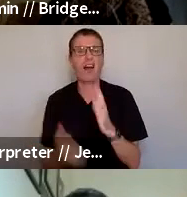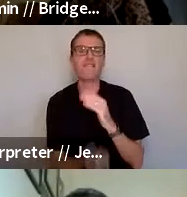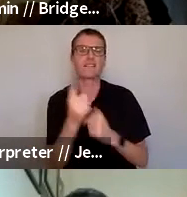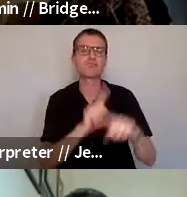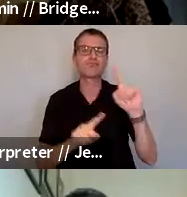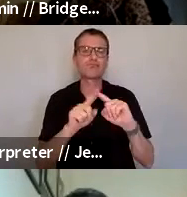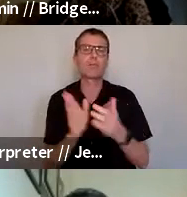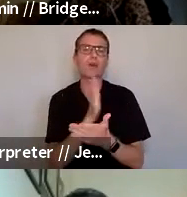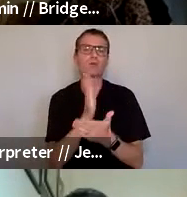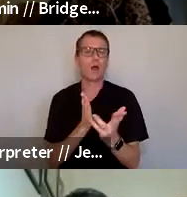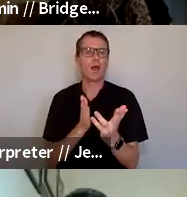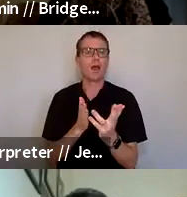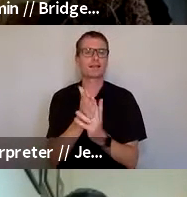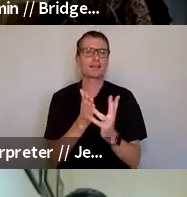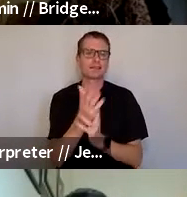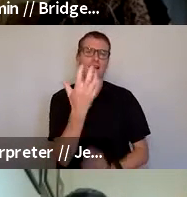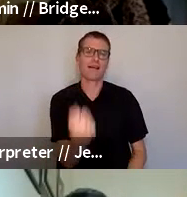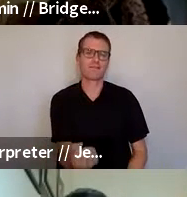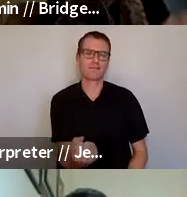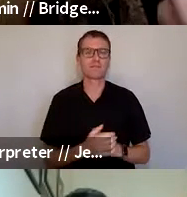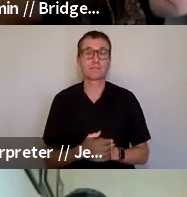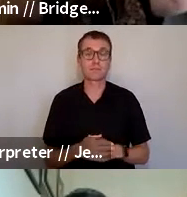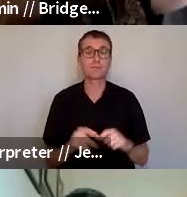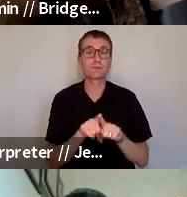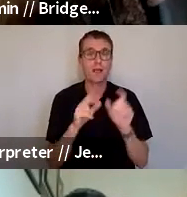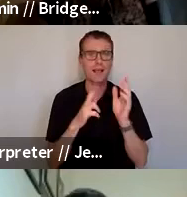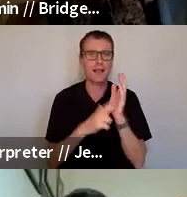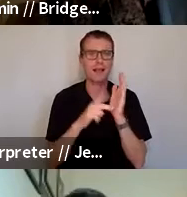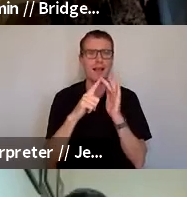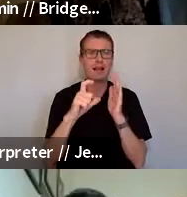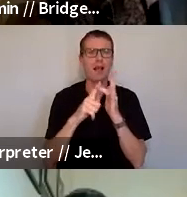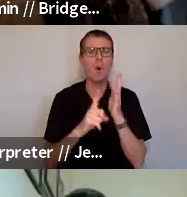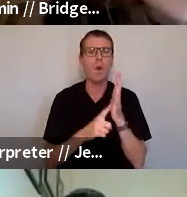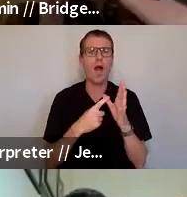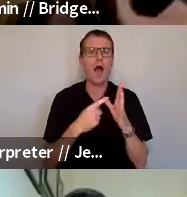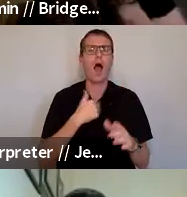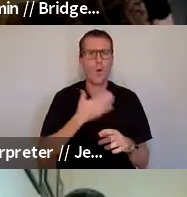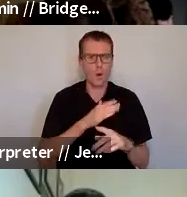we take those barriers away. And Nicola, I would like to talk to you about that as well. But on a